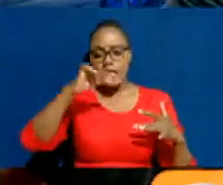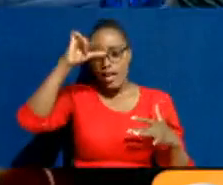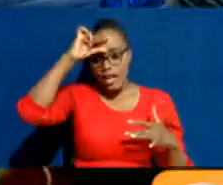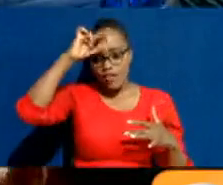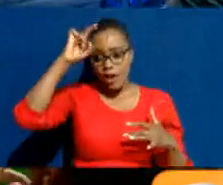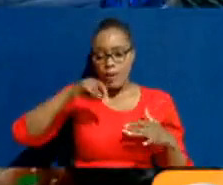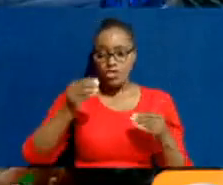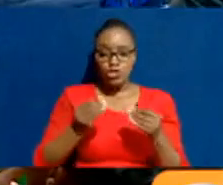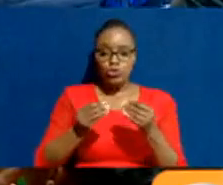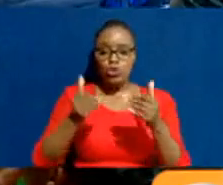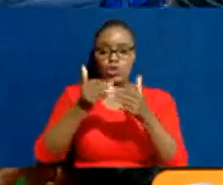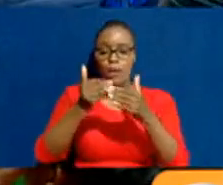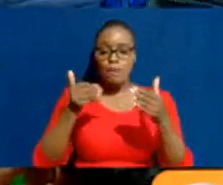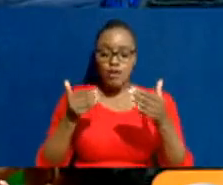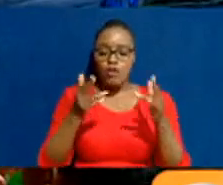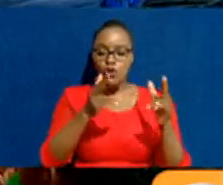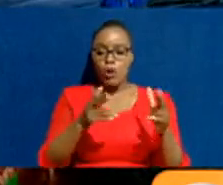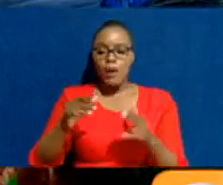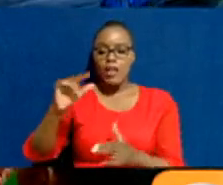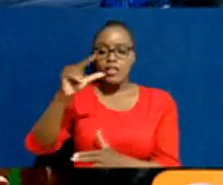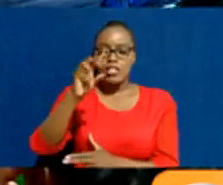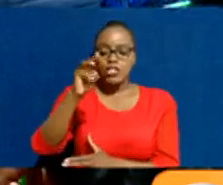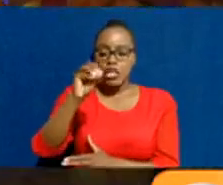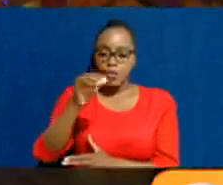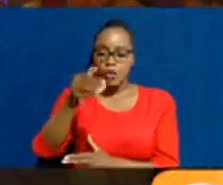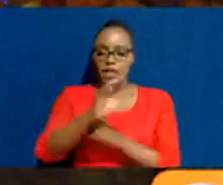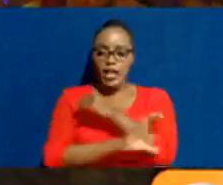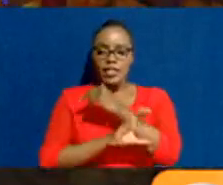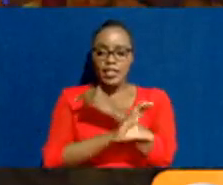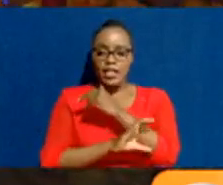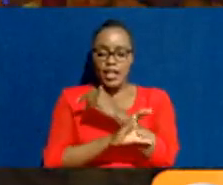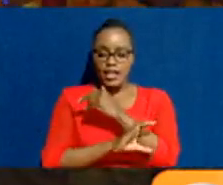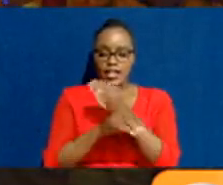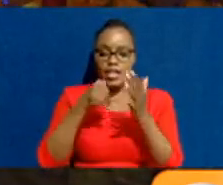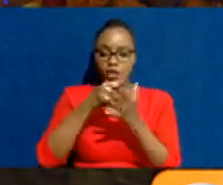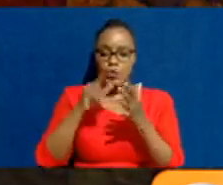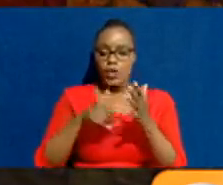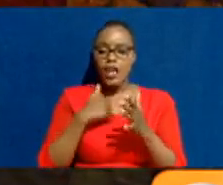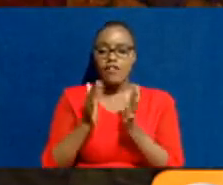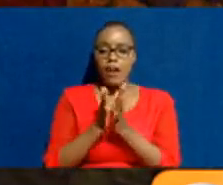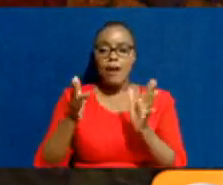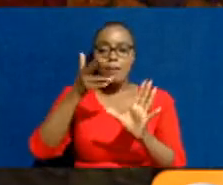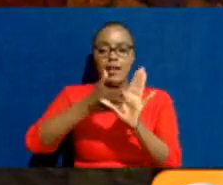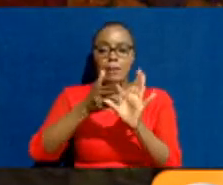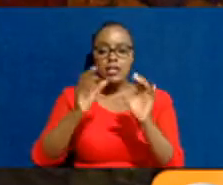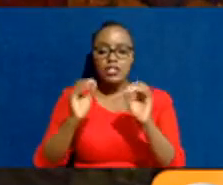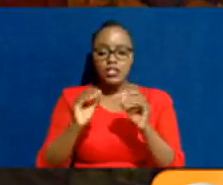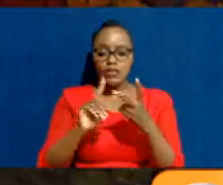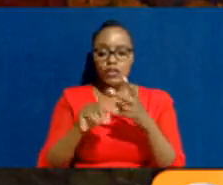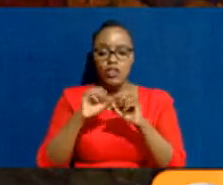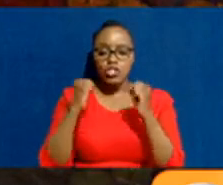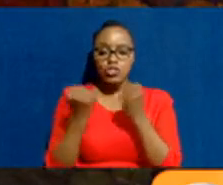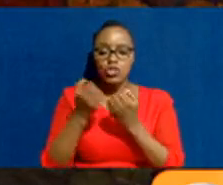must address before normalizing GMOs in the country. That include lack of public participation,